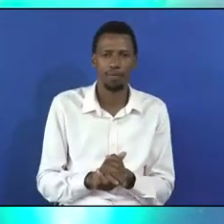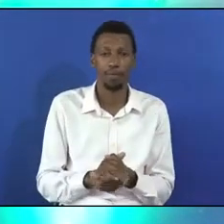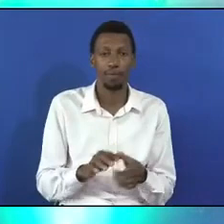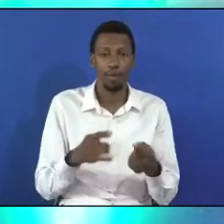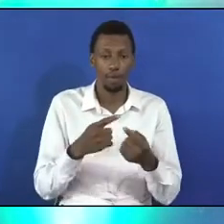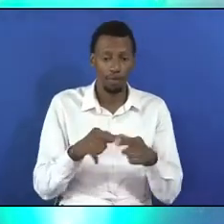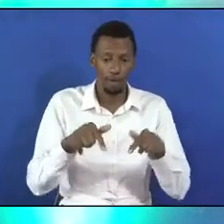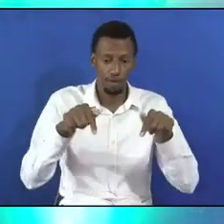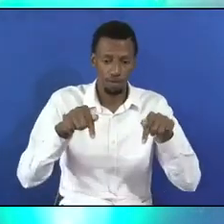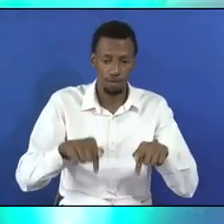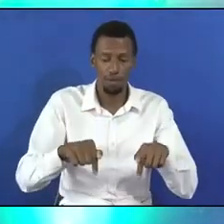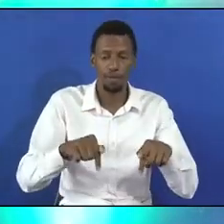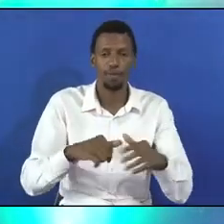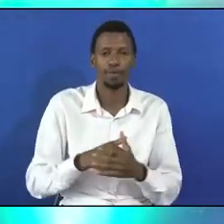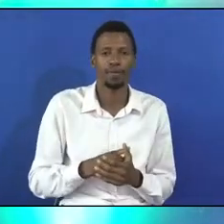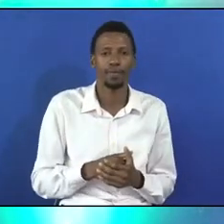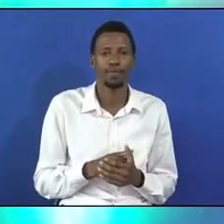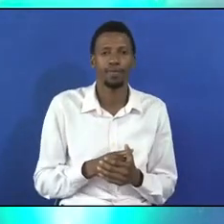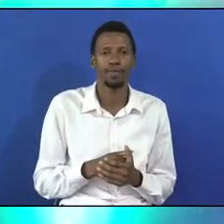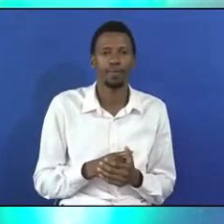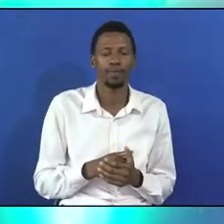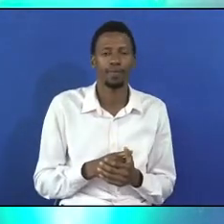But today,